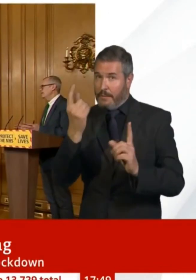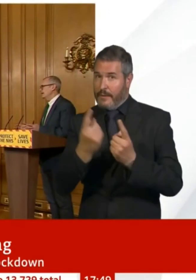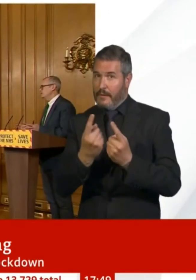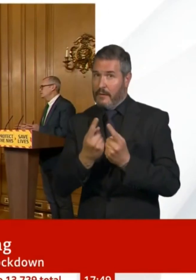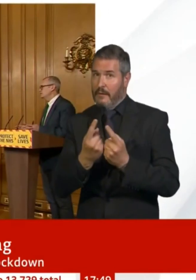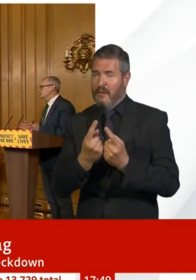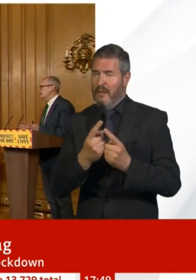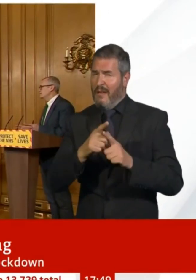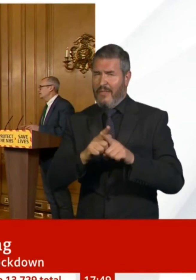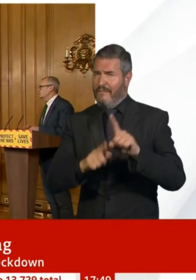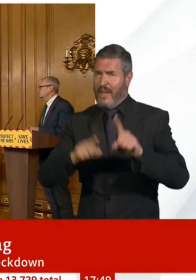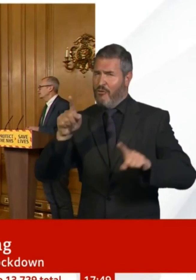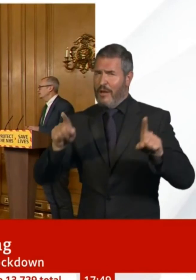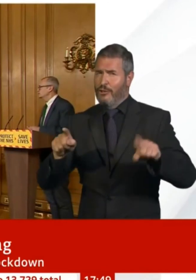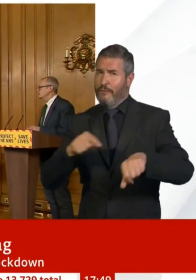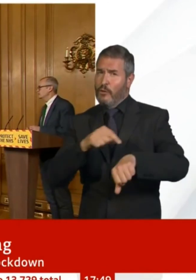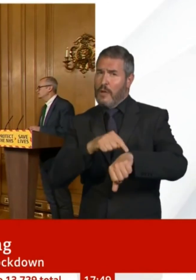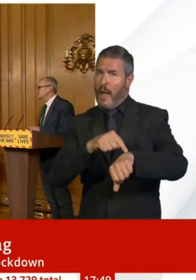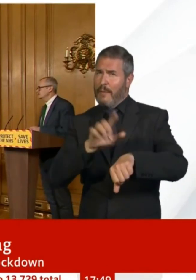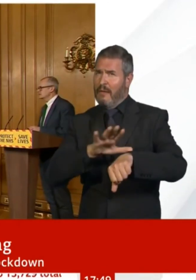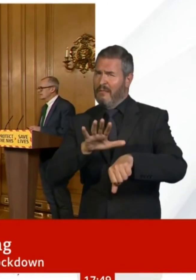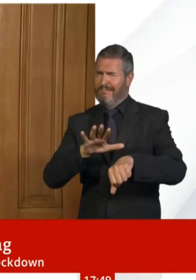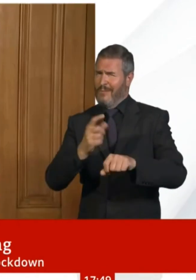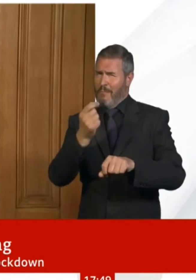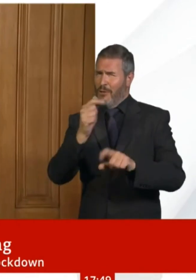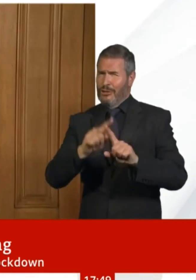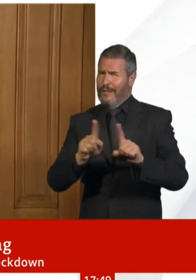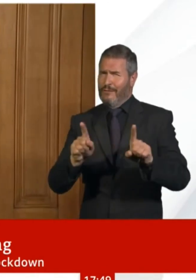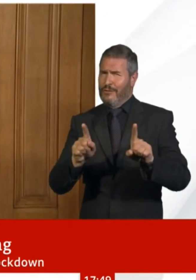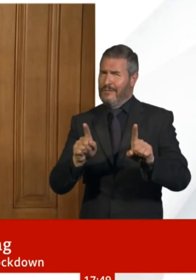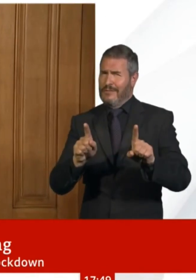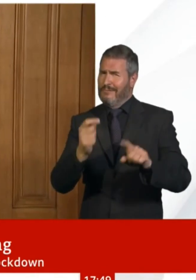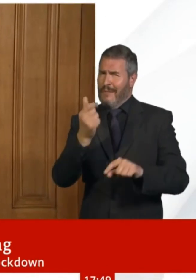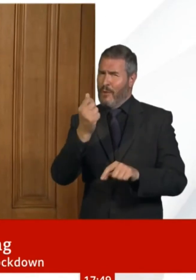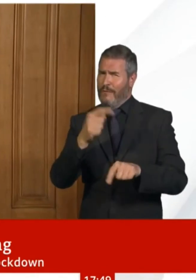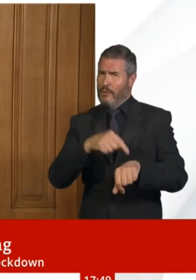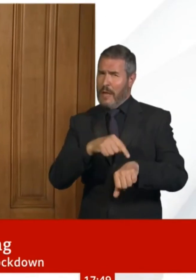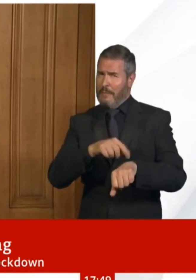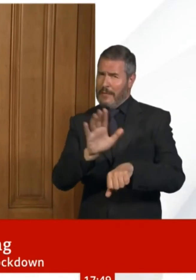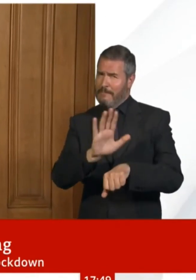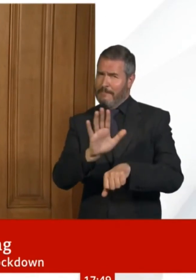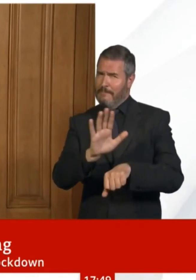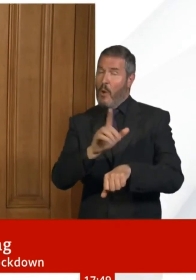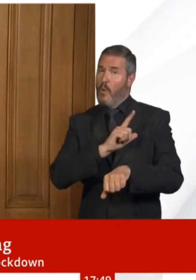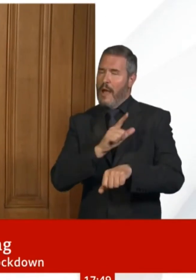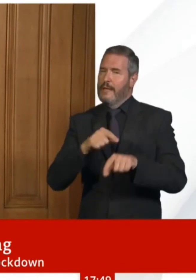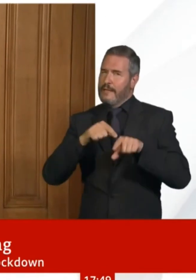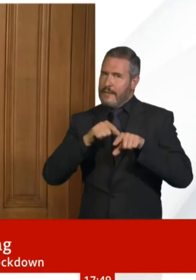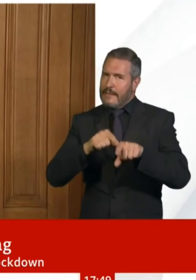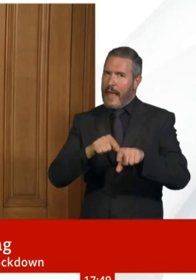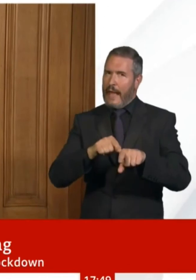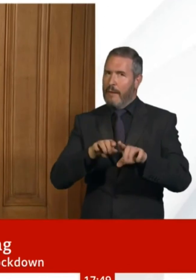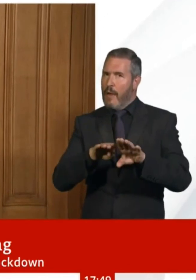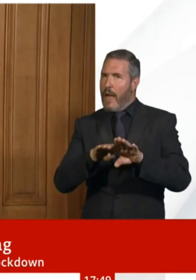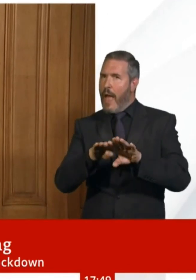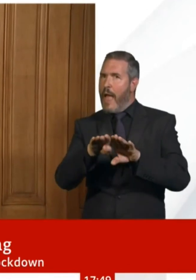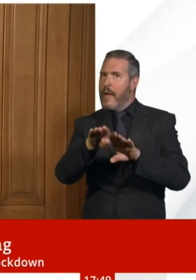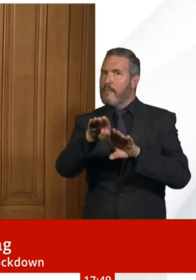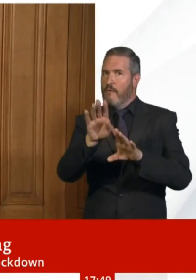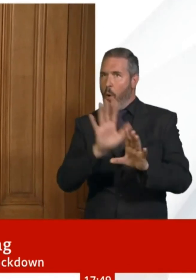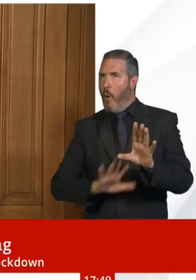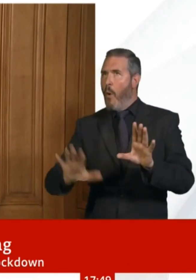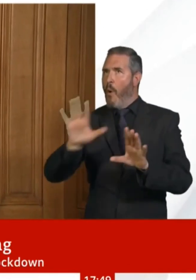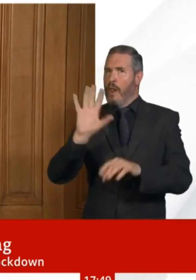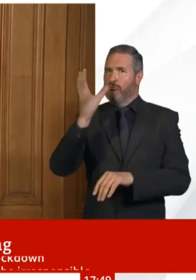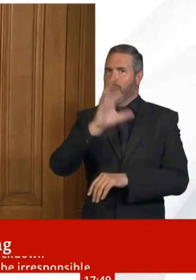huge variation in timing across the country for most of this. There's a little bit. Most things are following the same sort of trajectory.